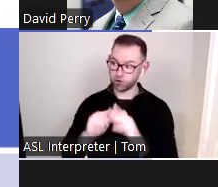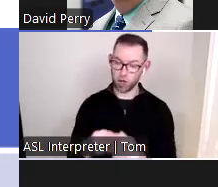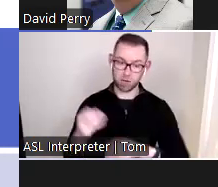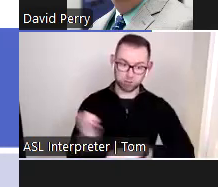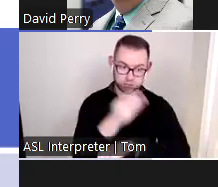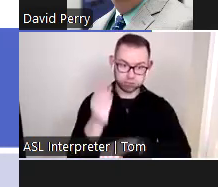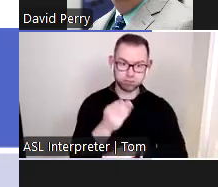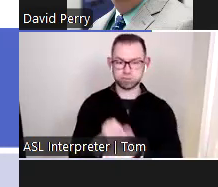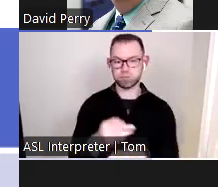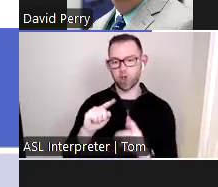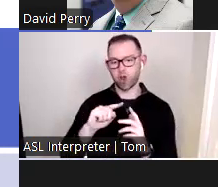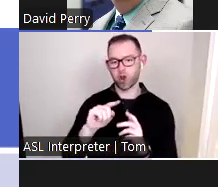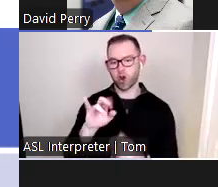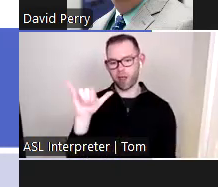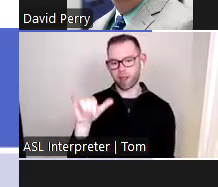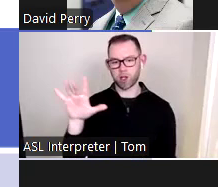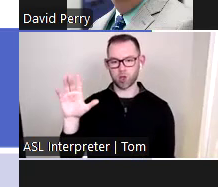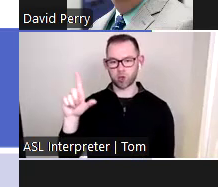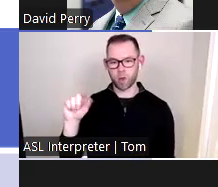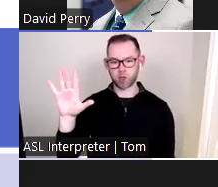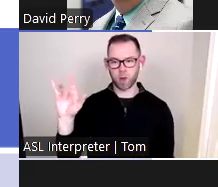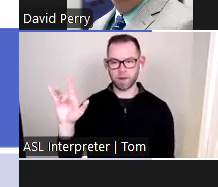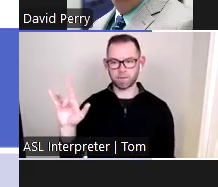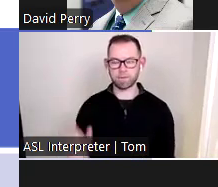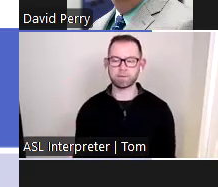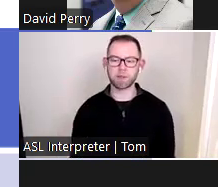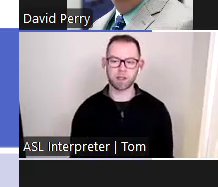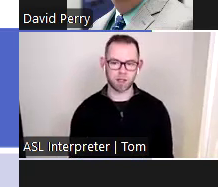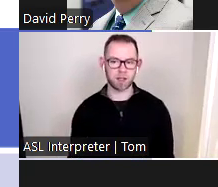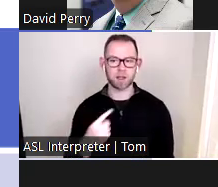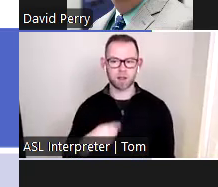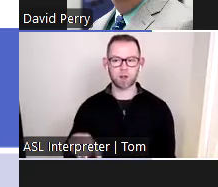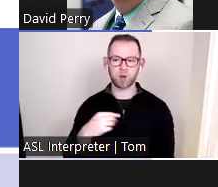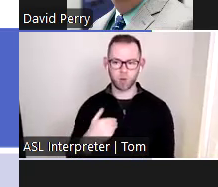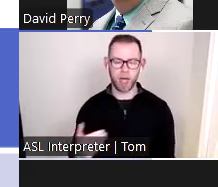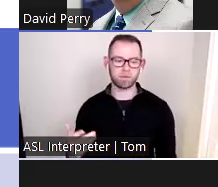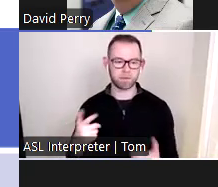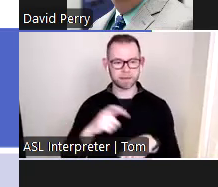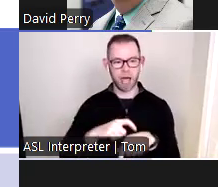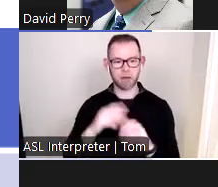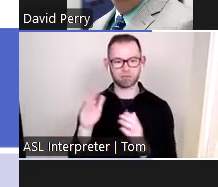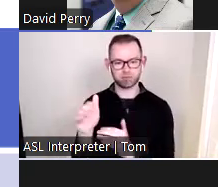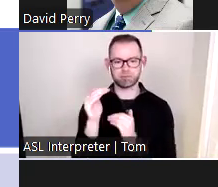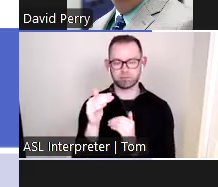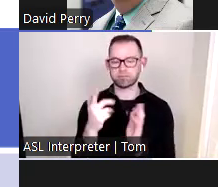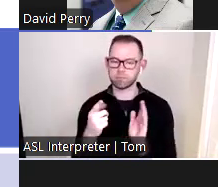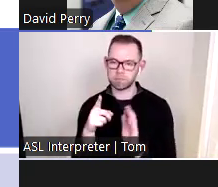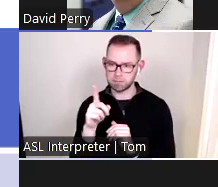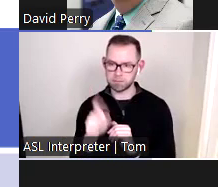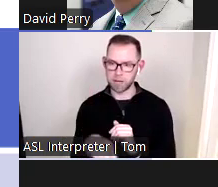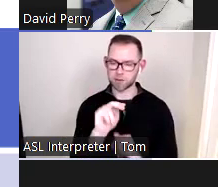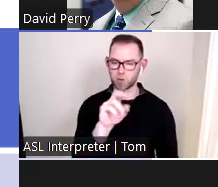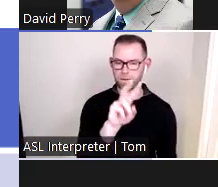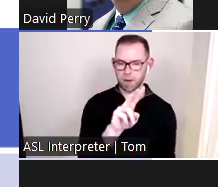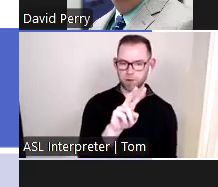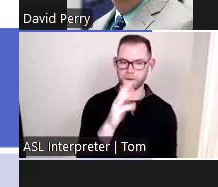do have a time of year restriction for in-water silt producing work. That can only occur between November 15th and February